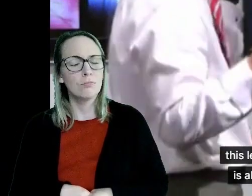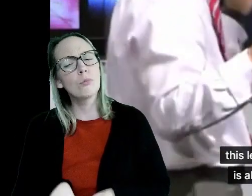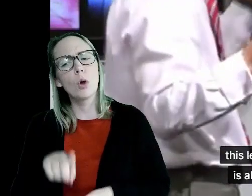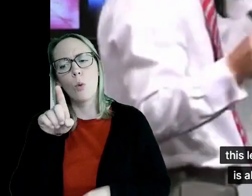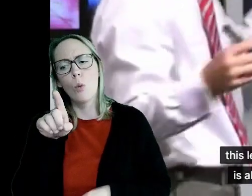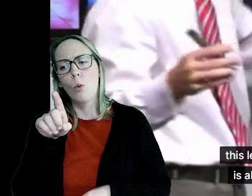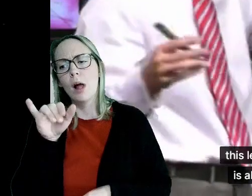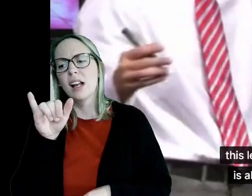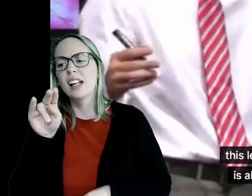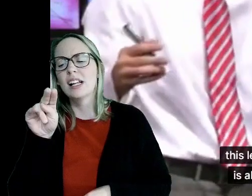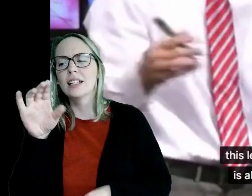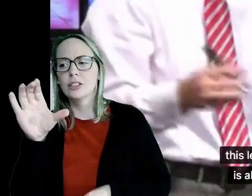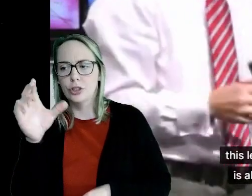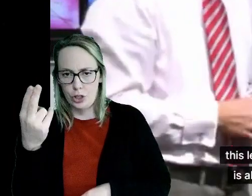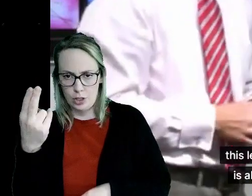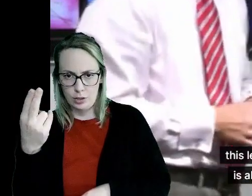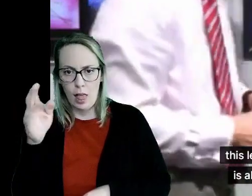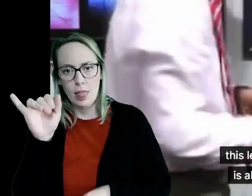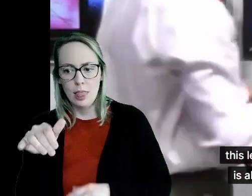inch is about 200 miles on this